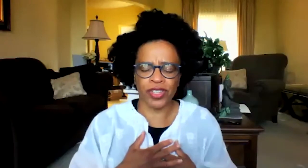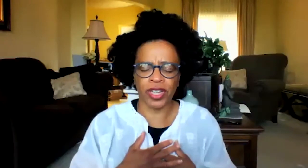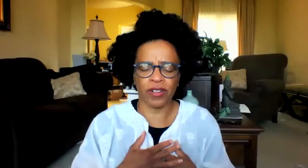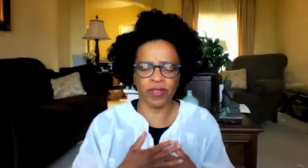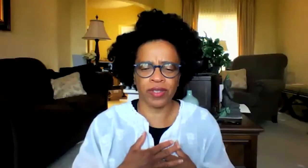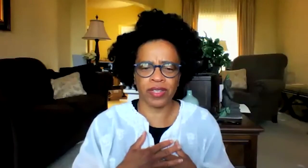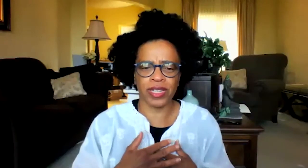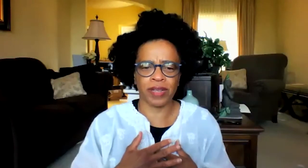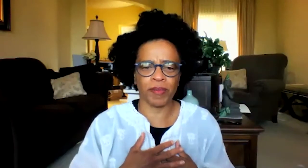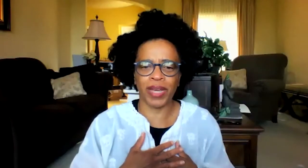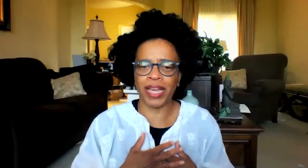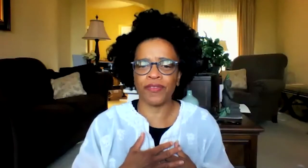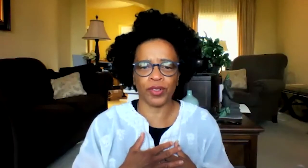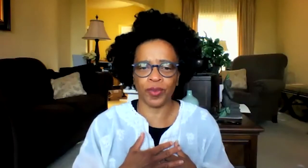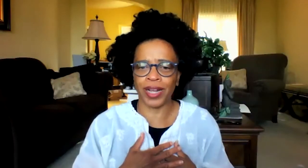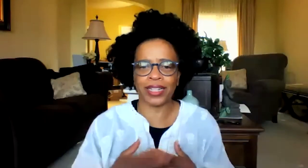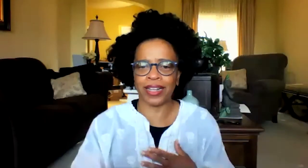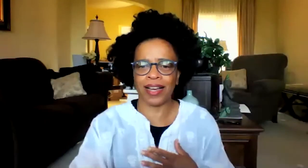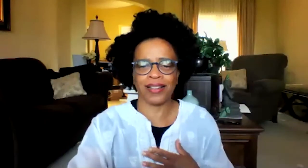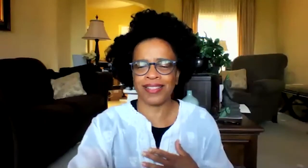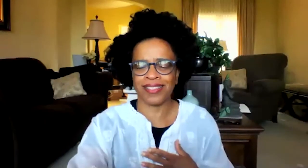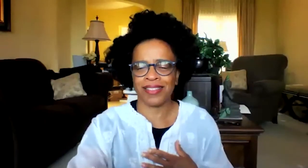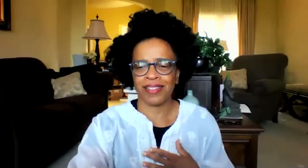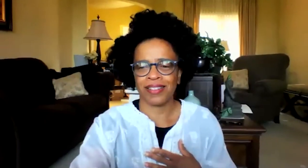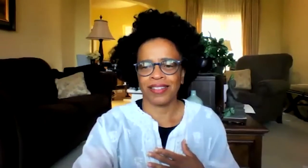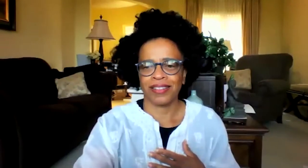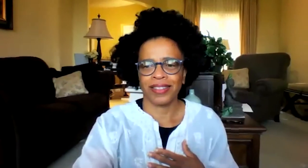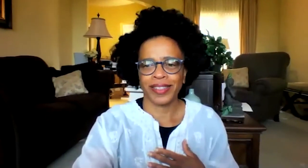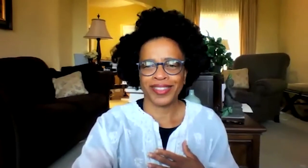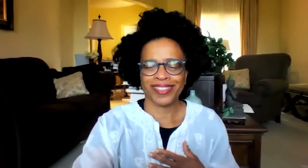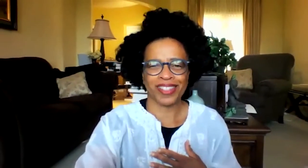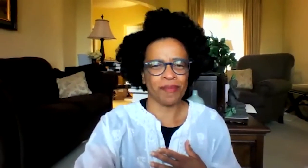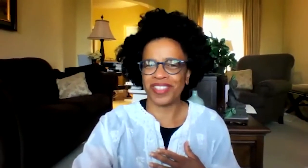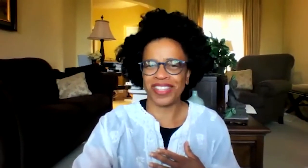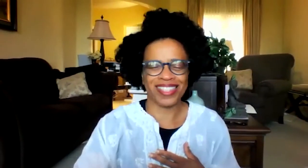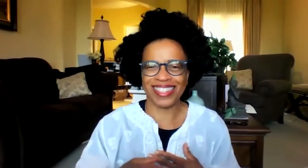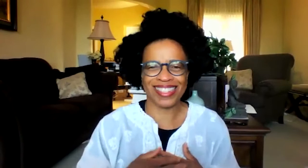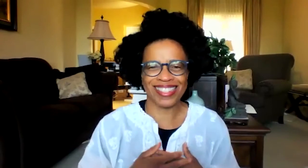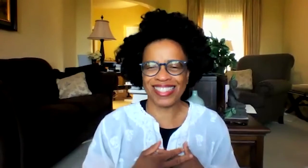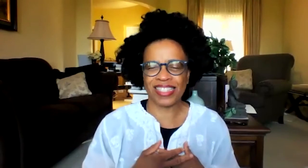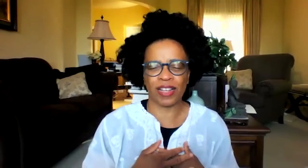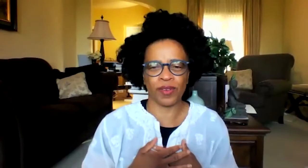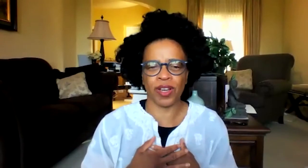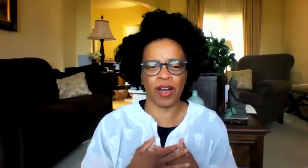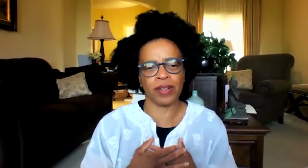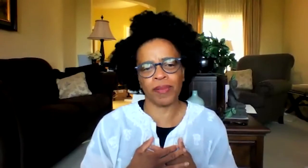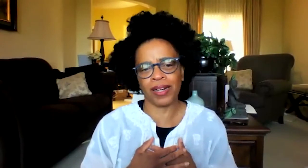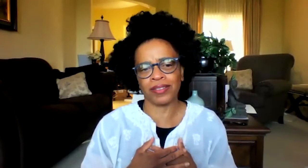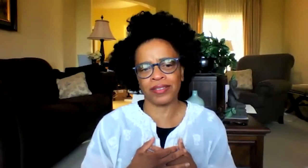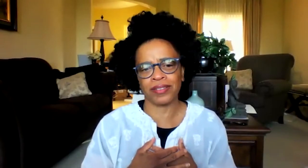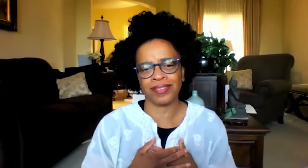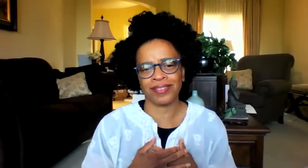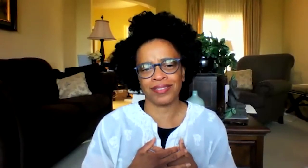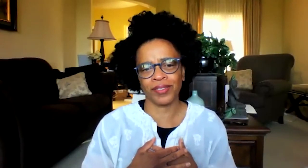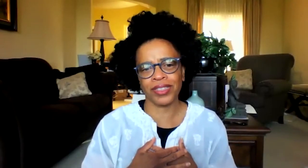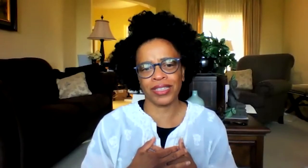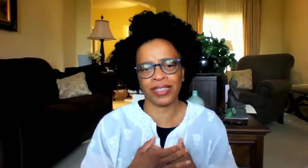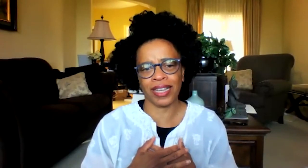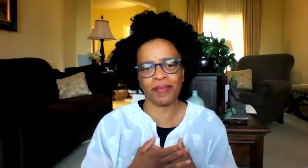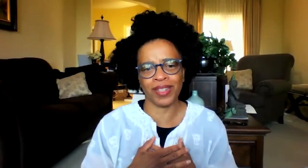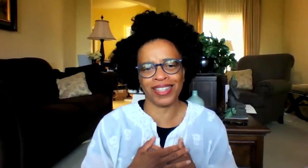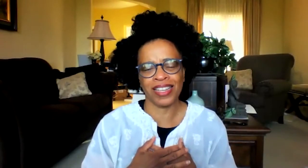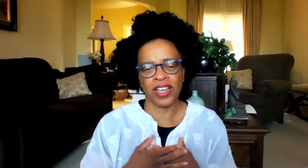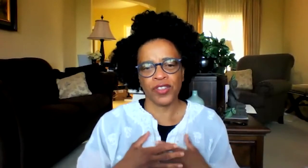gentling ourselves, because it can be painful to recognize some of these things that we're talking about. It